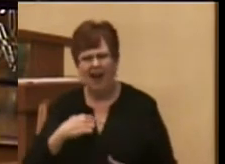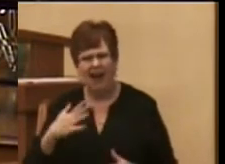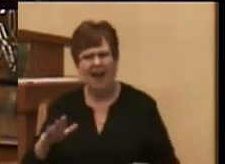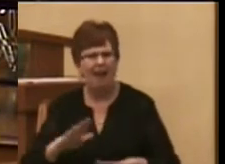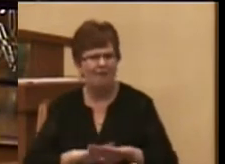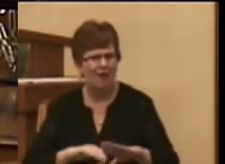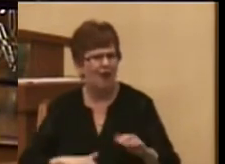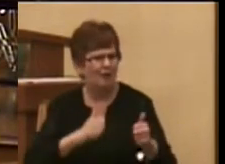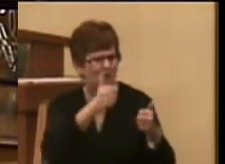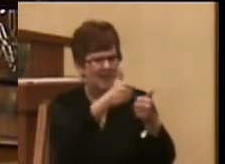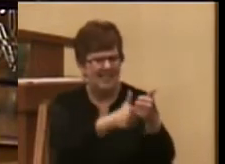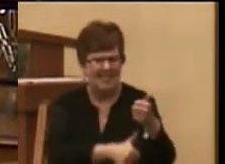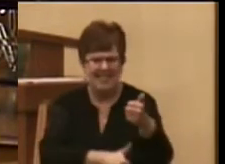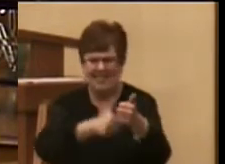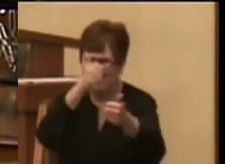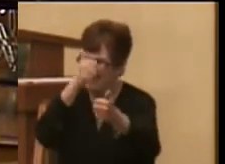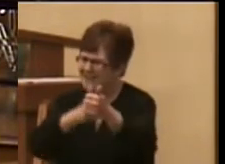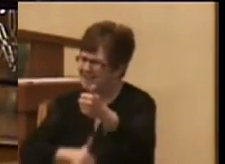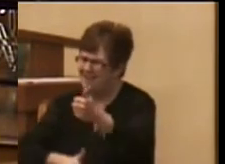called you each by